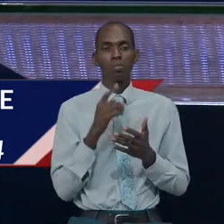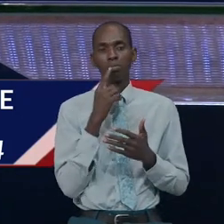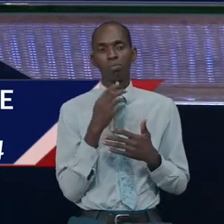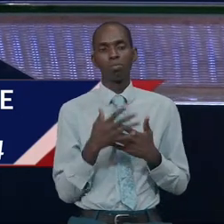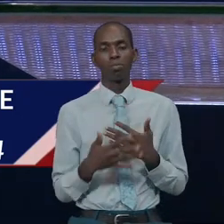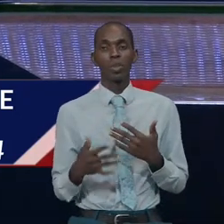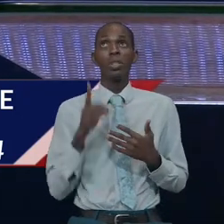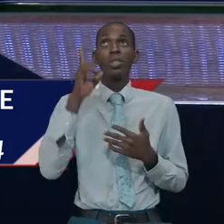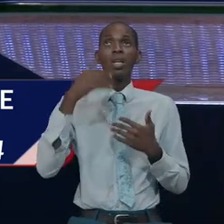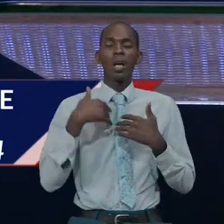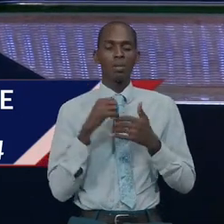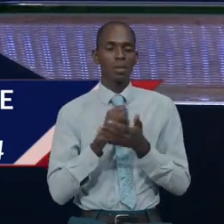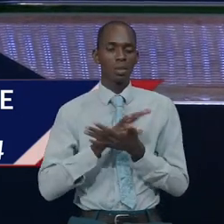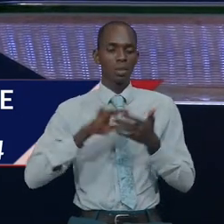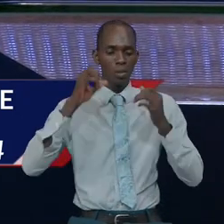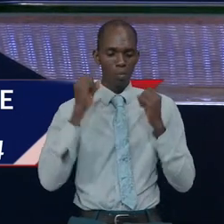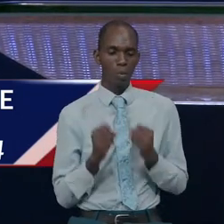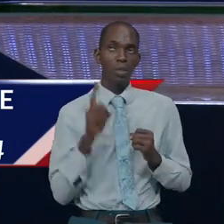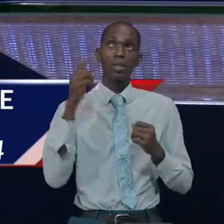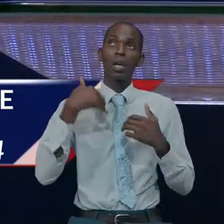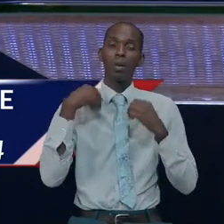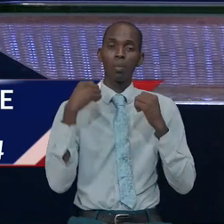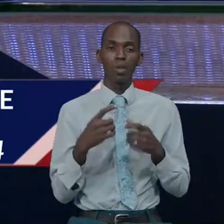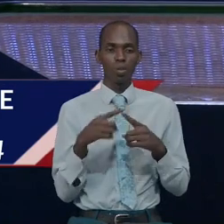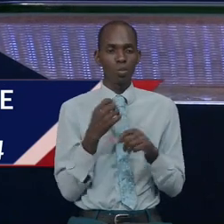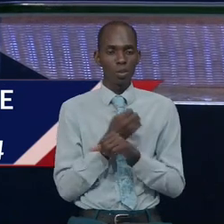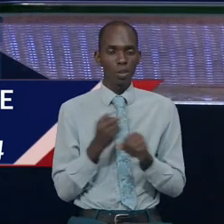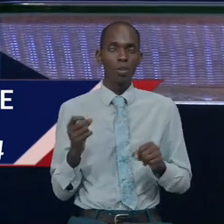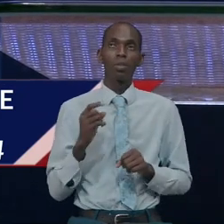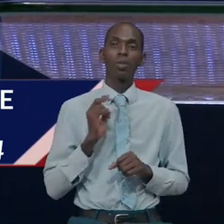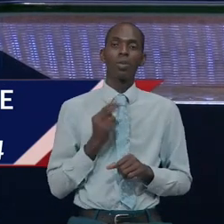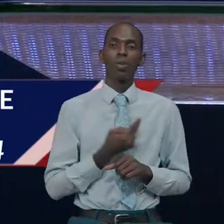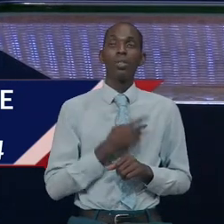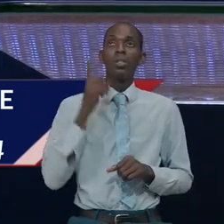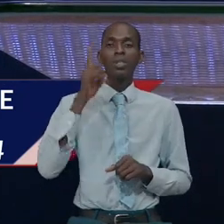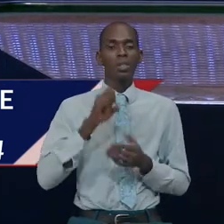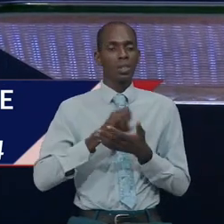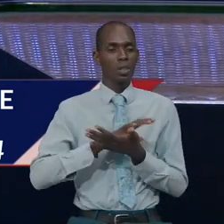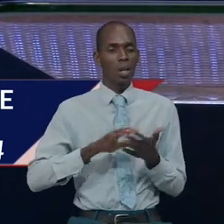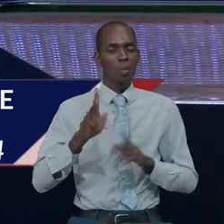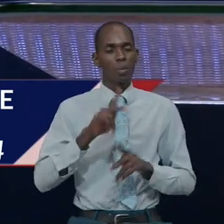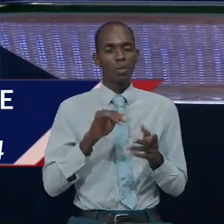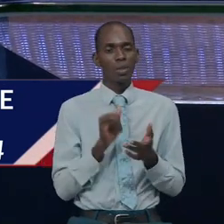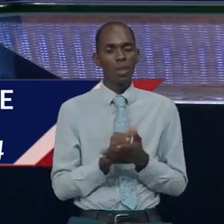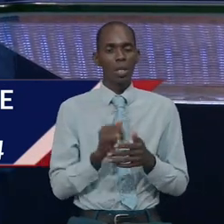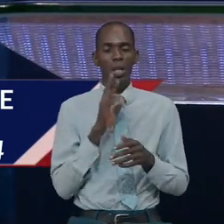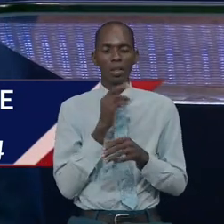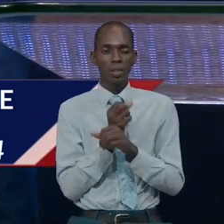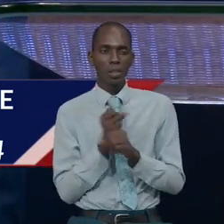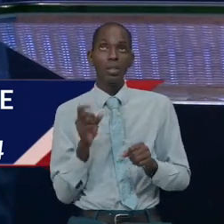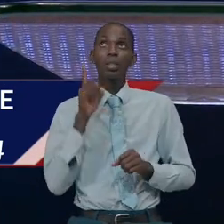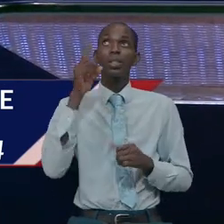sanctifying power. He saved us, he has power to save. He sanctifies those who are saved, he has power